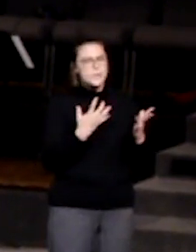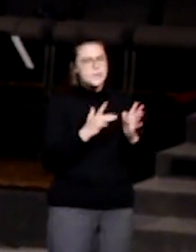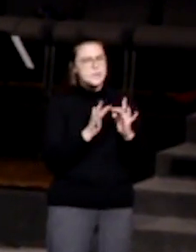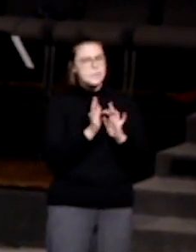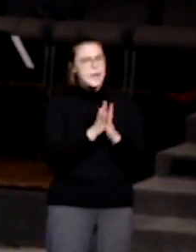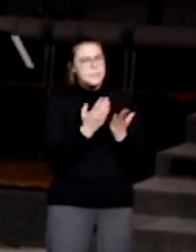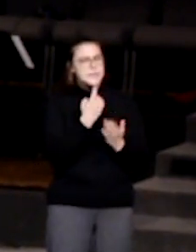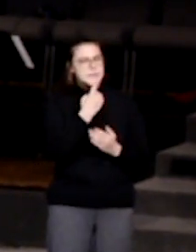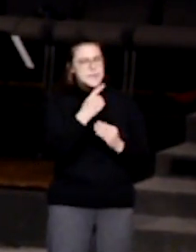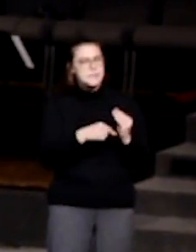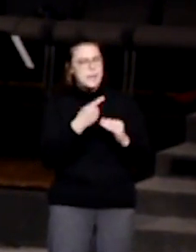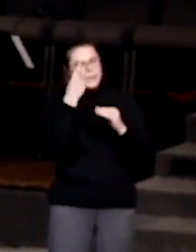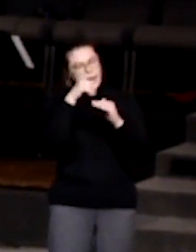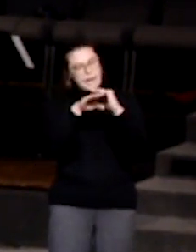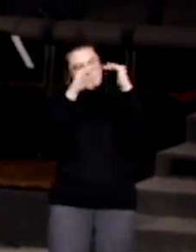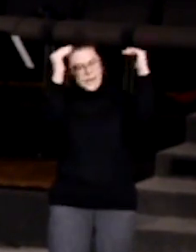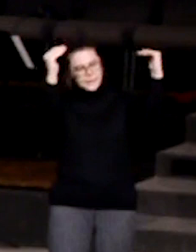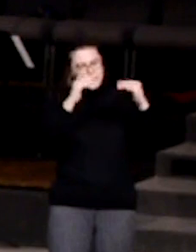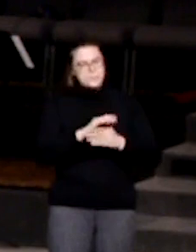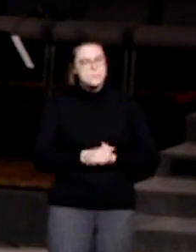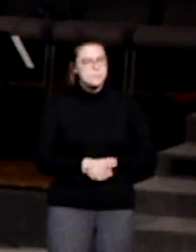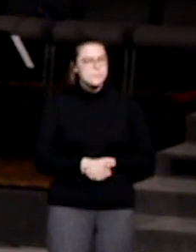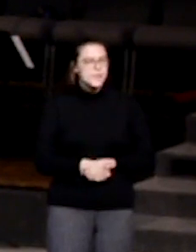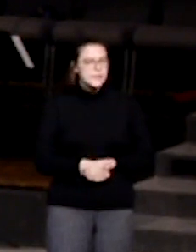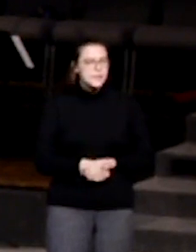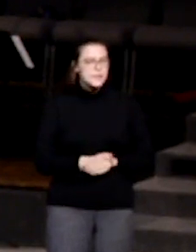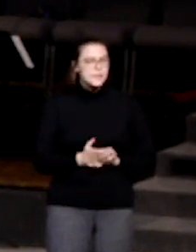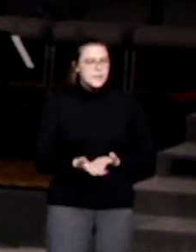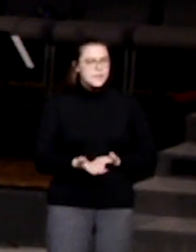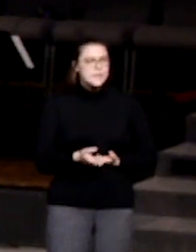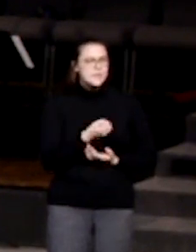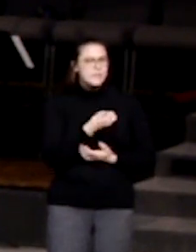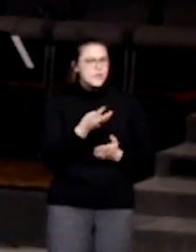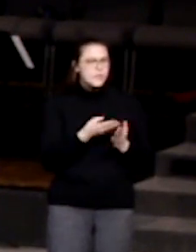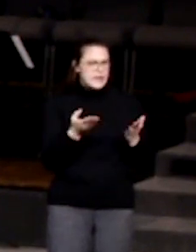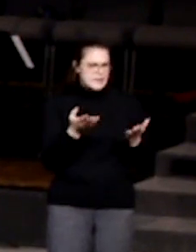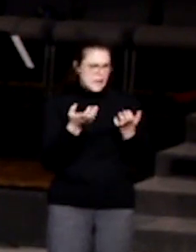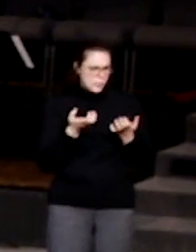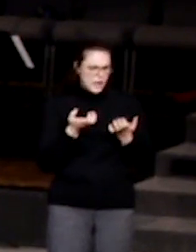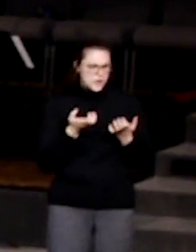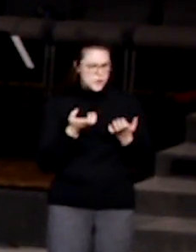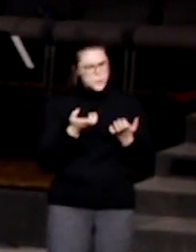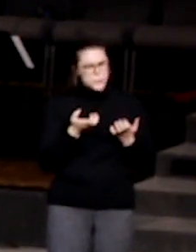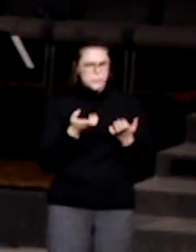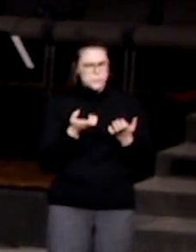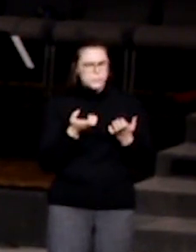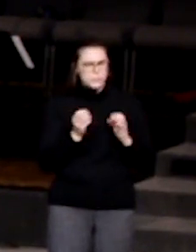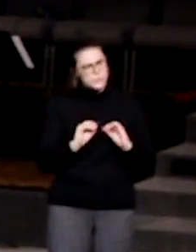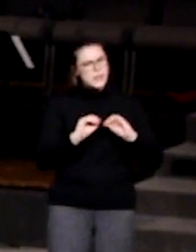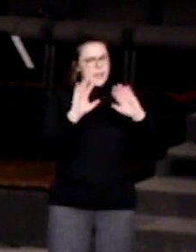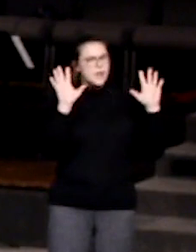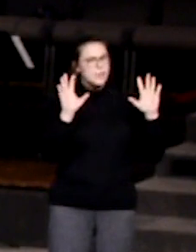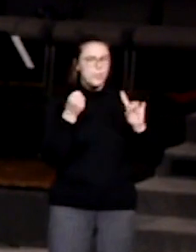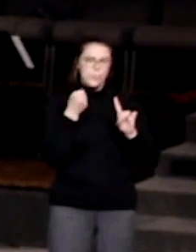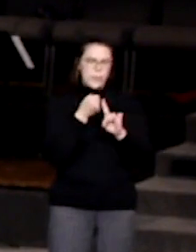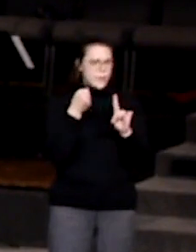about heaven. Now, there's just a few things that I want to clear up right